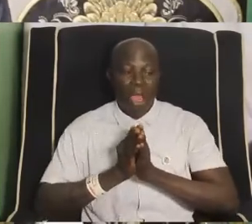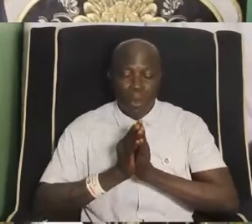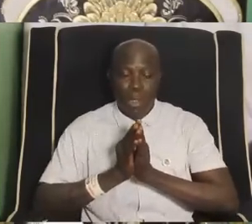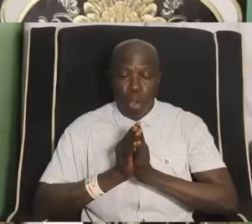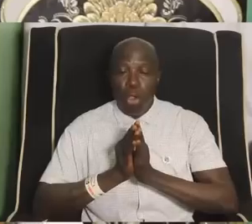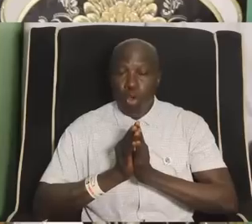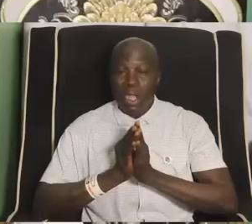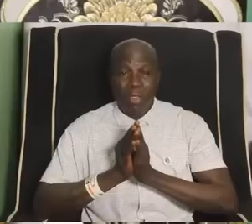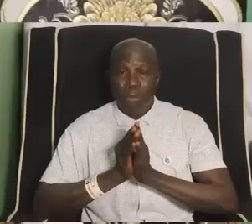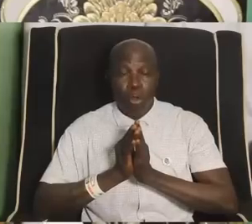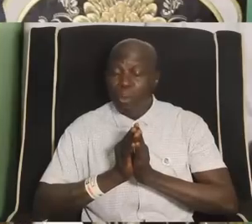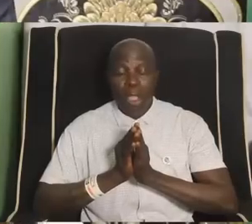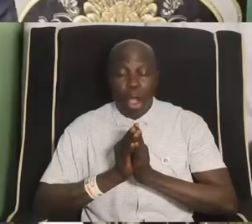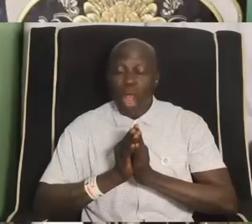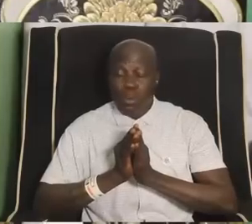God. Oh, my God.